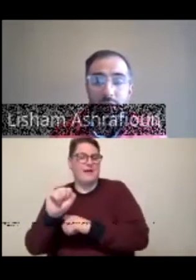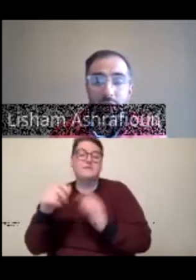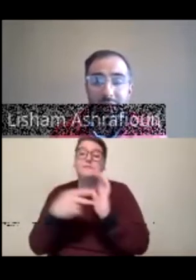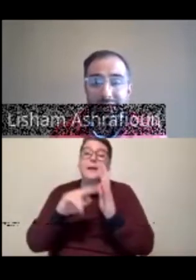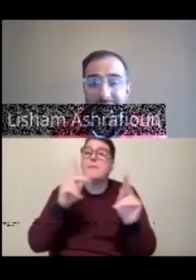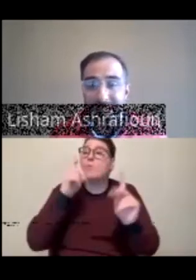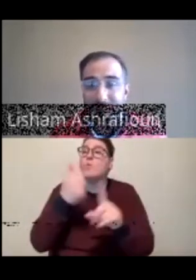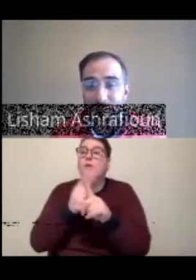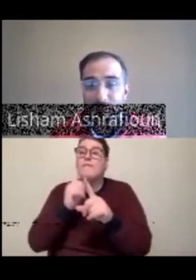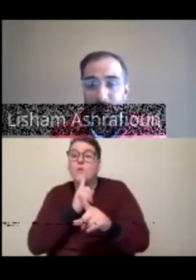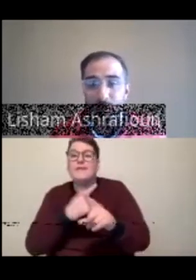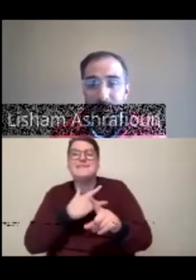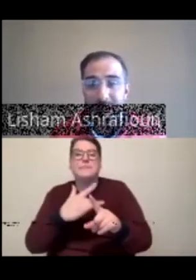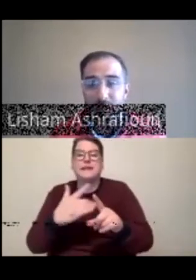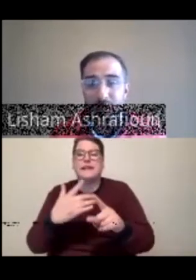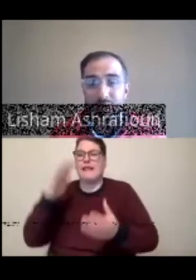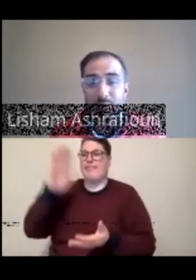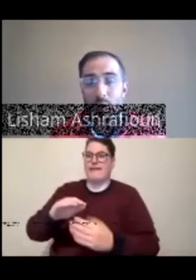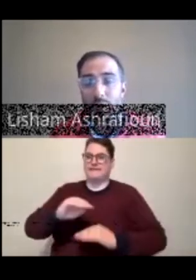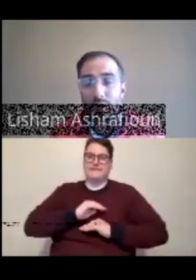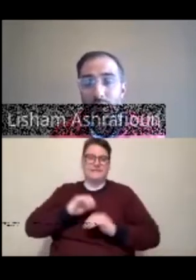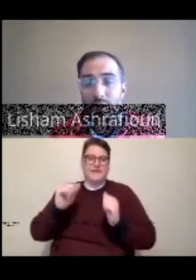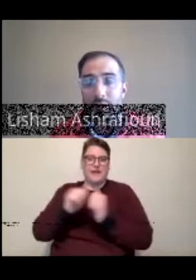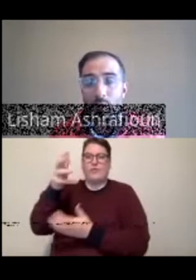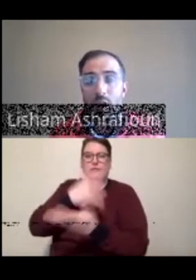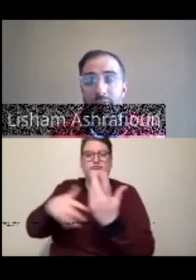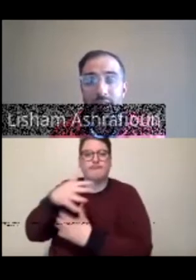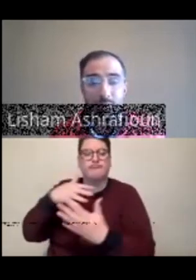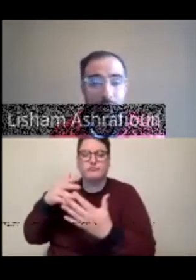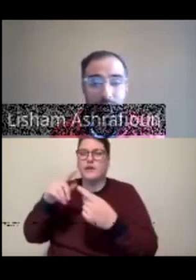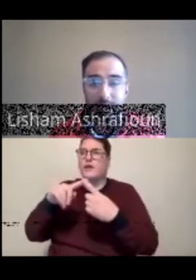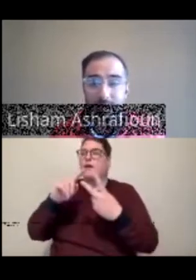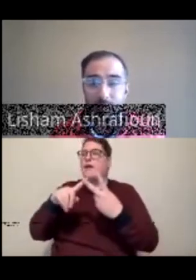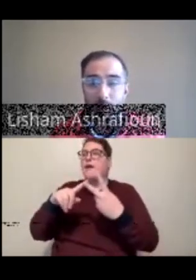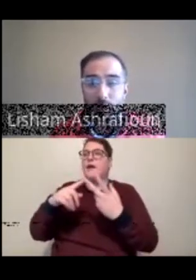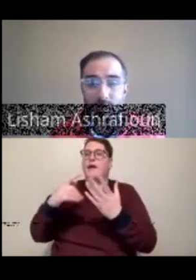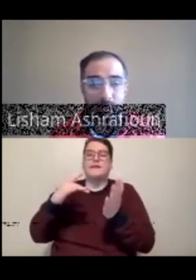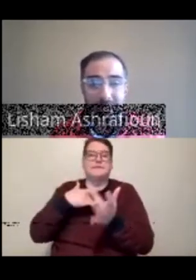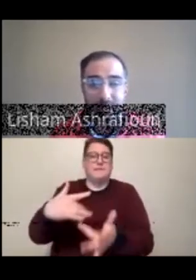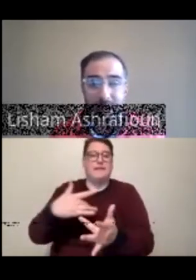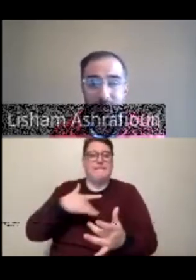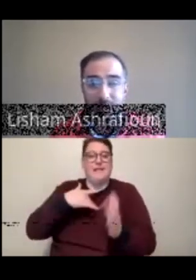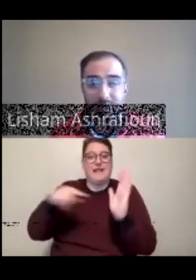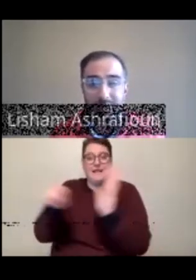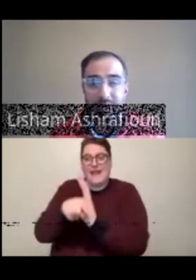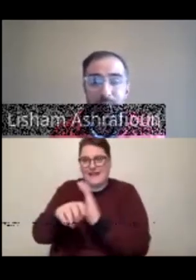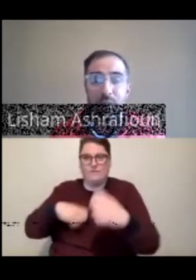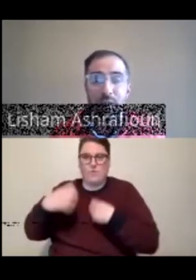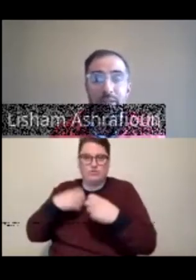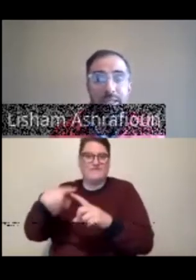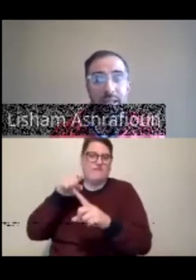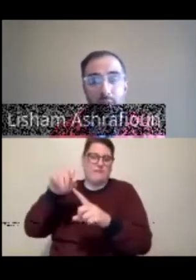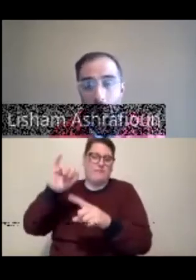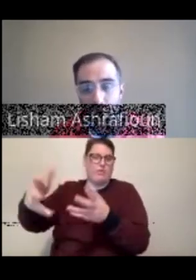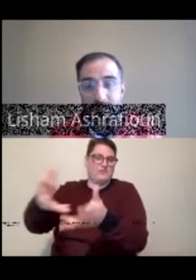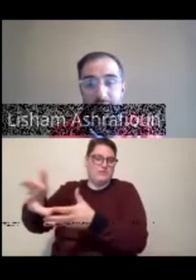often less satisfied with their social interactions and more often experience negative emotions from these interactions.